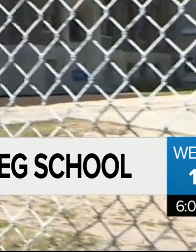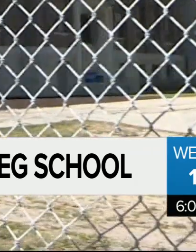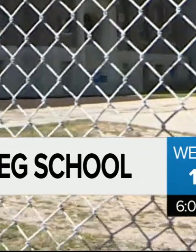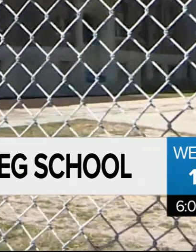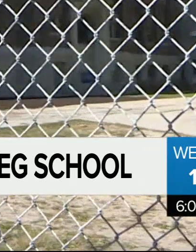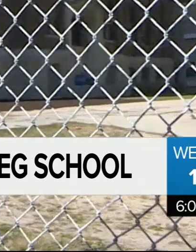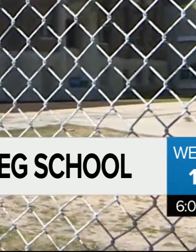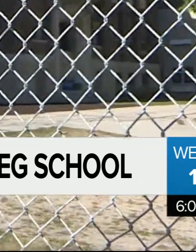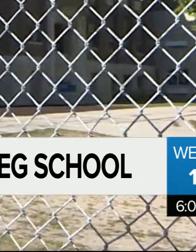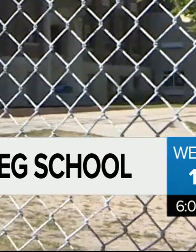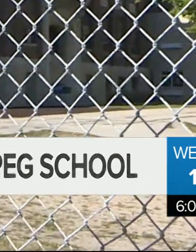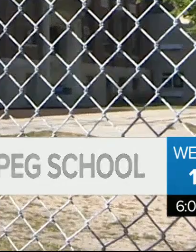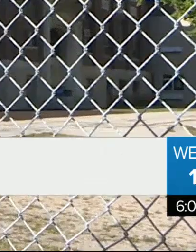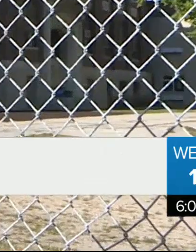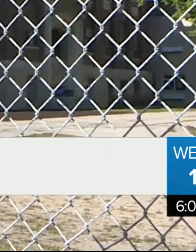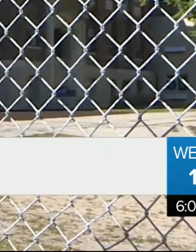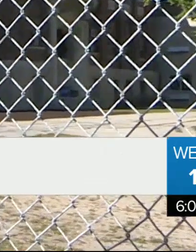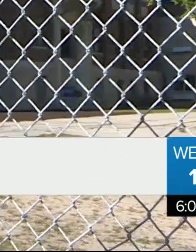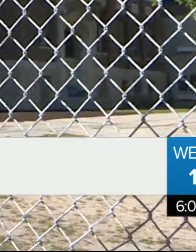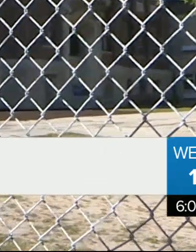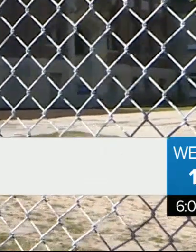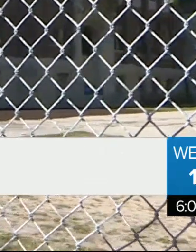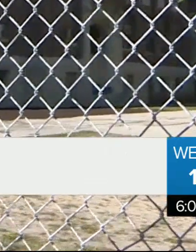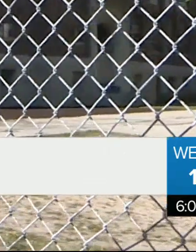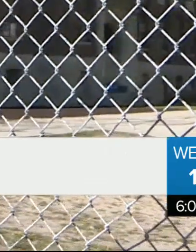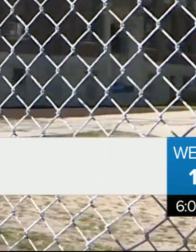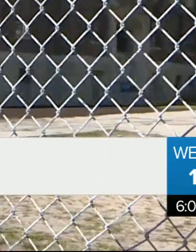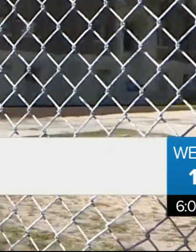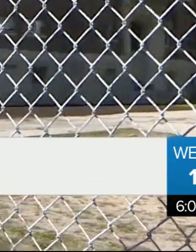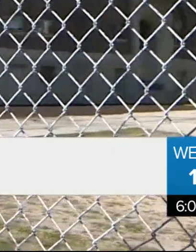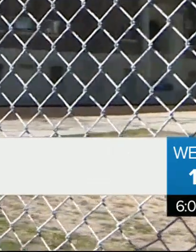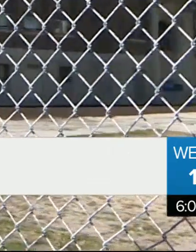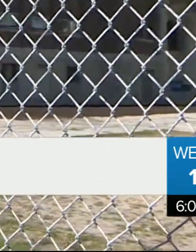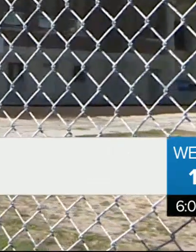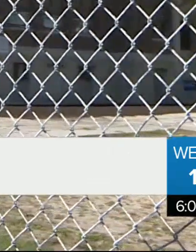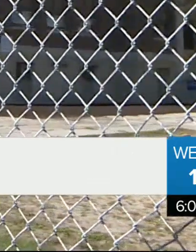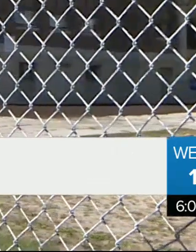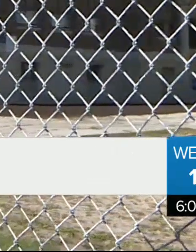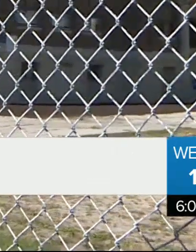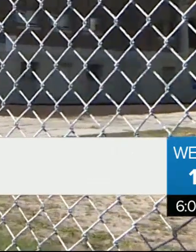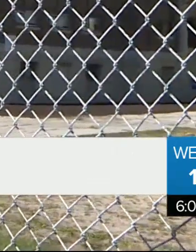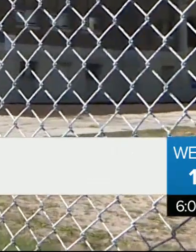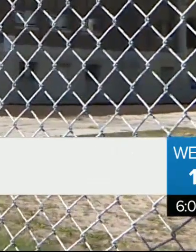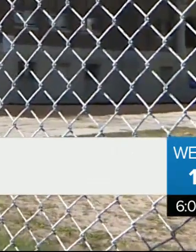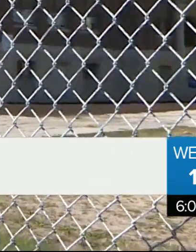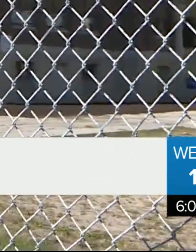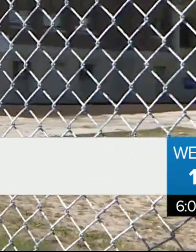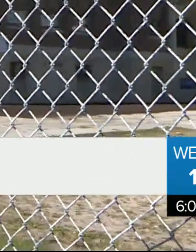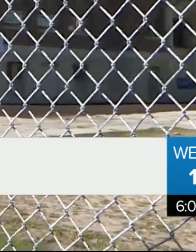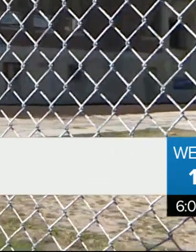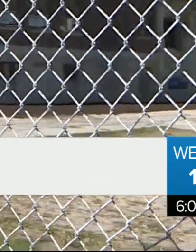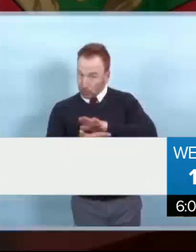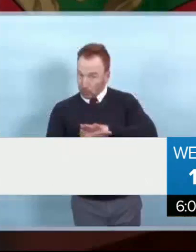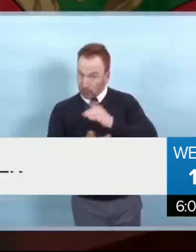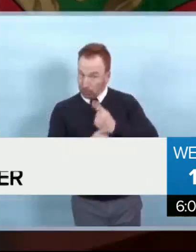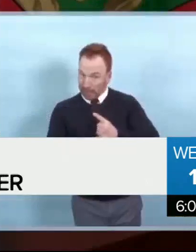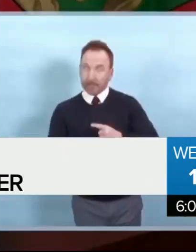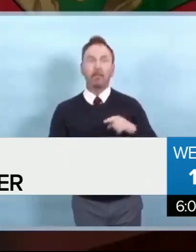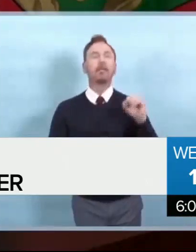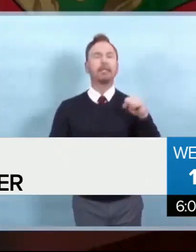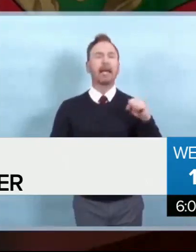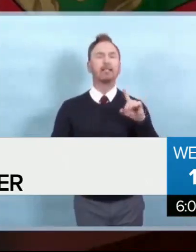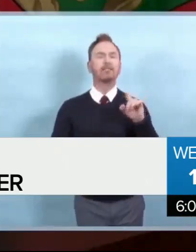transmission of COVID-19 in Manitoba as the province confirms 6 new cases of COVID-19 at John Pritchard School. We